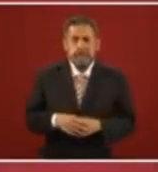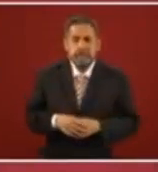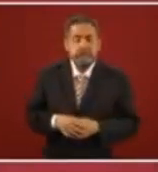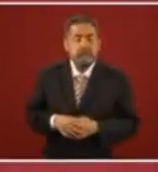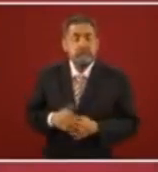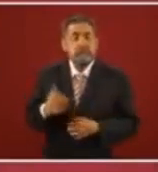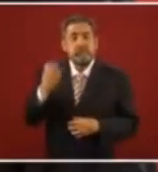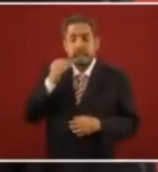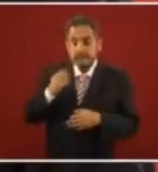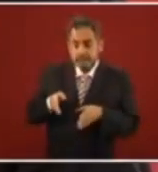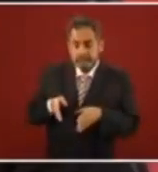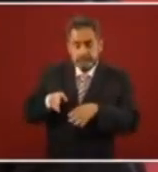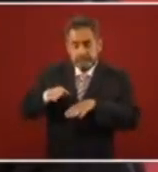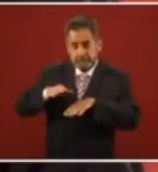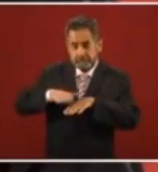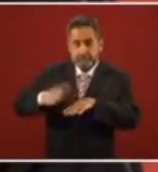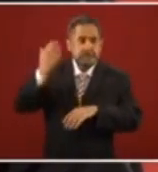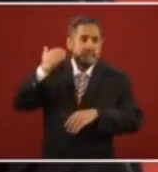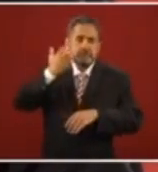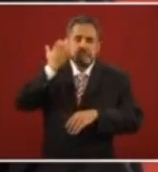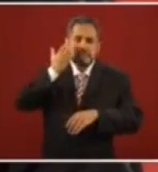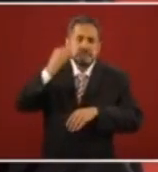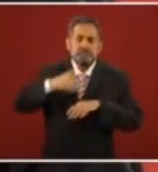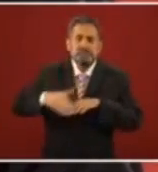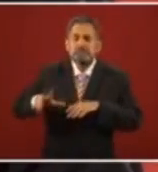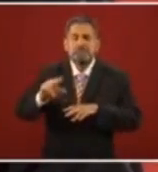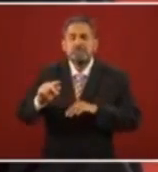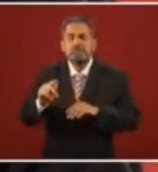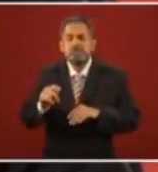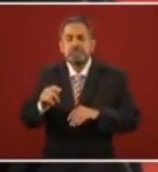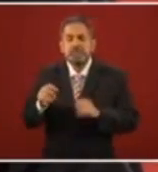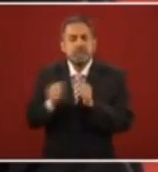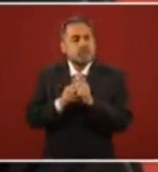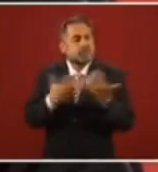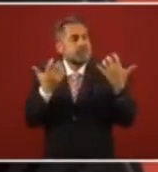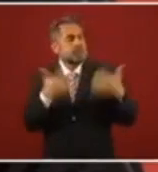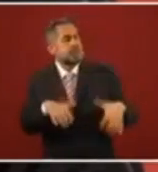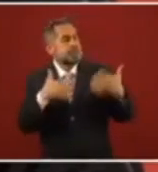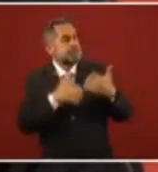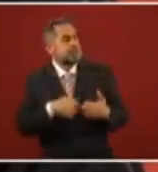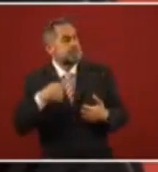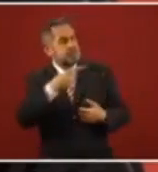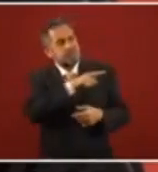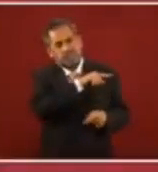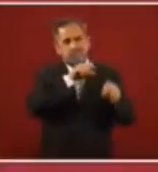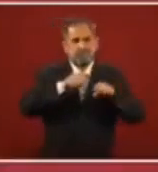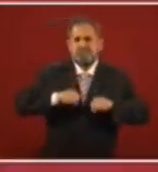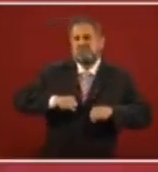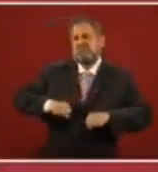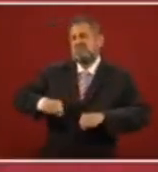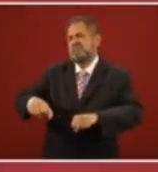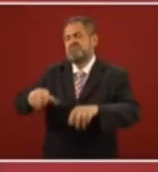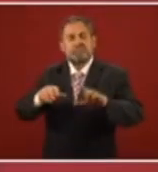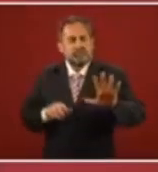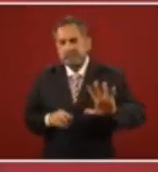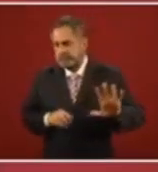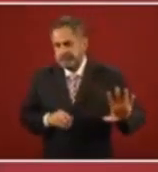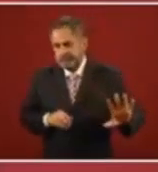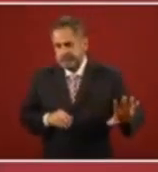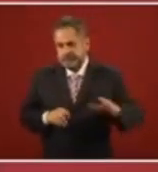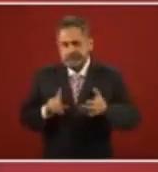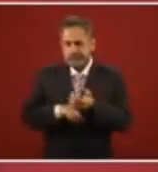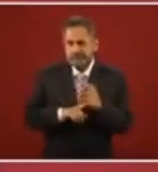caminos como se acostumbraba con empresas contratistas caminos